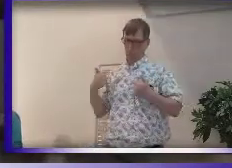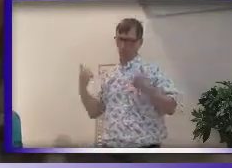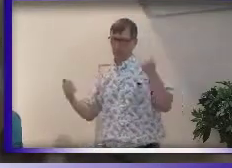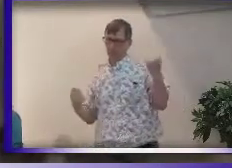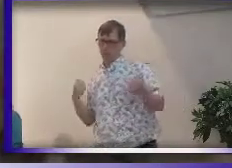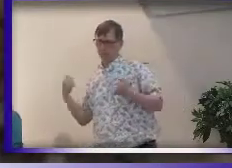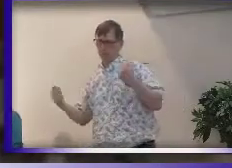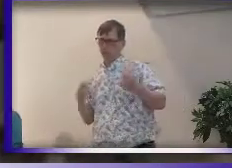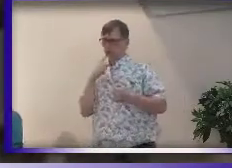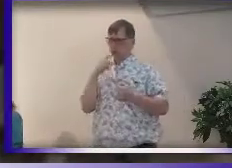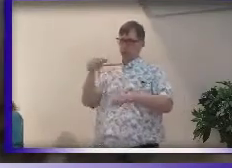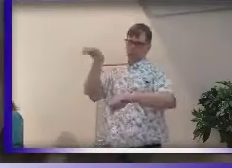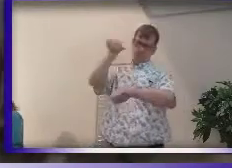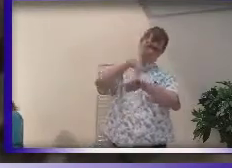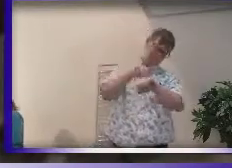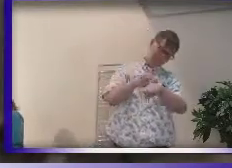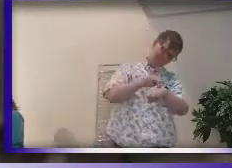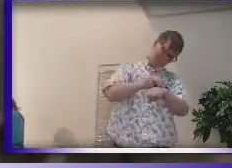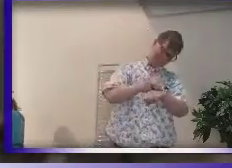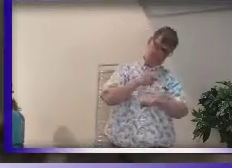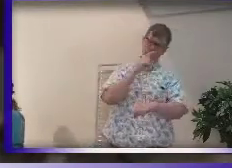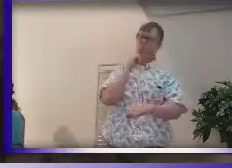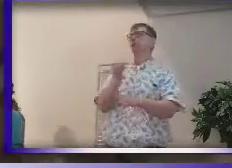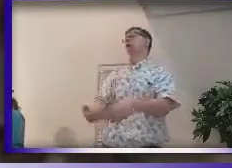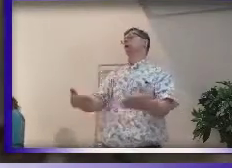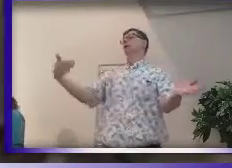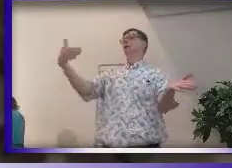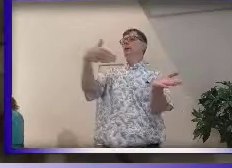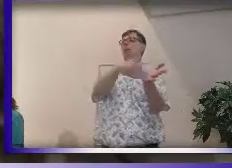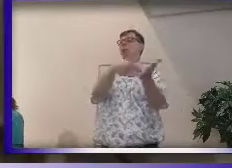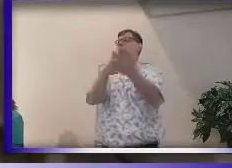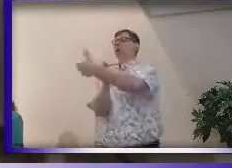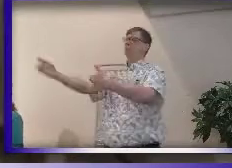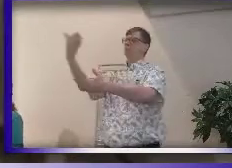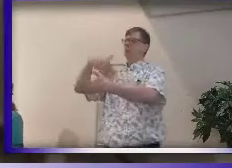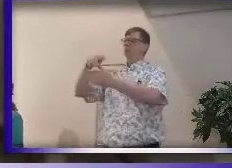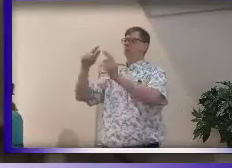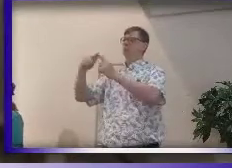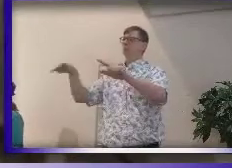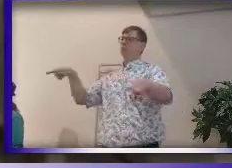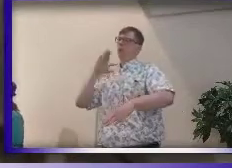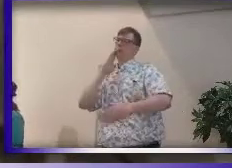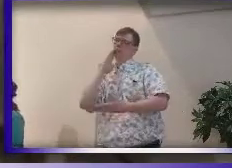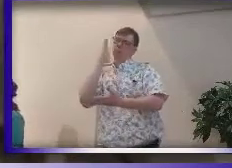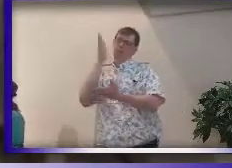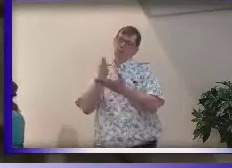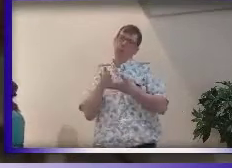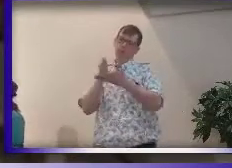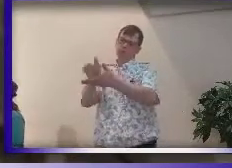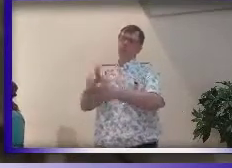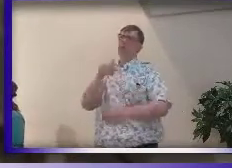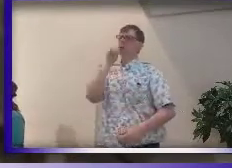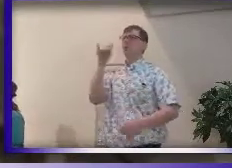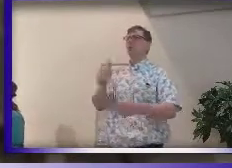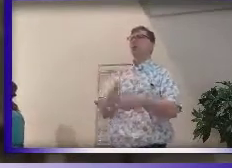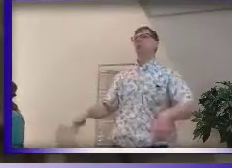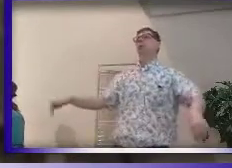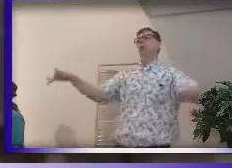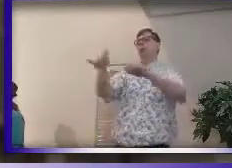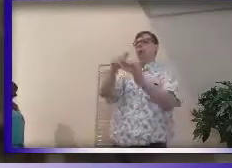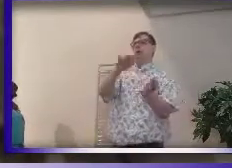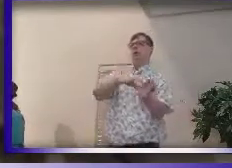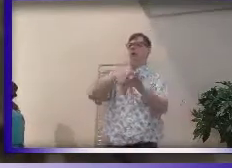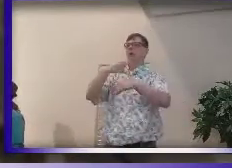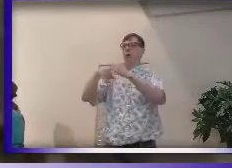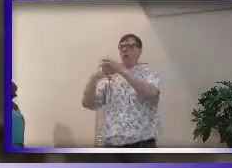its purest form, which is pure energy, and recycled into something worthy of having, worthy of being, worthy of doing. And so